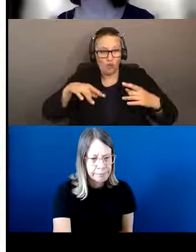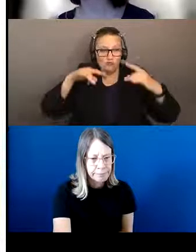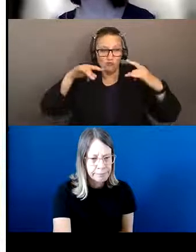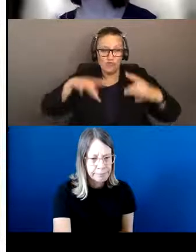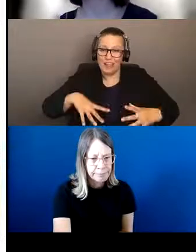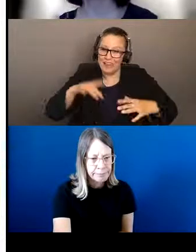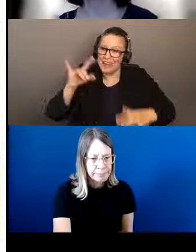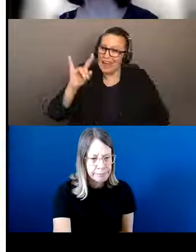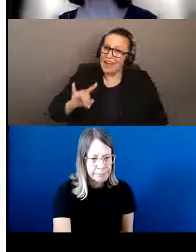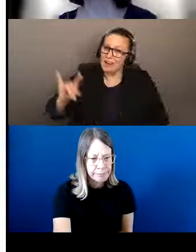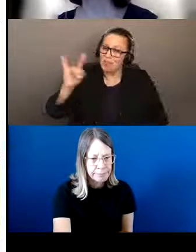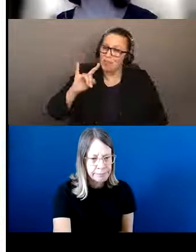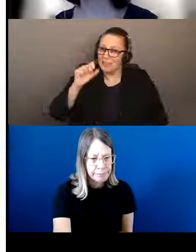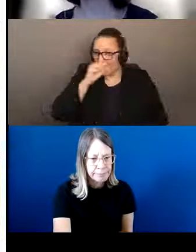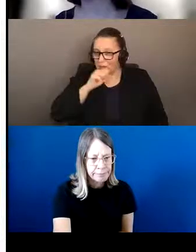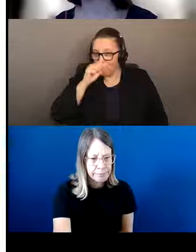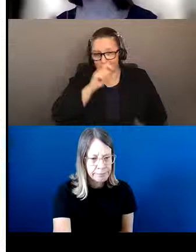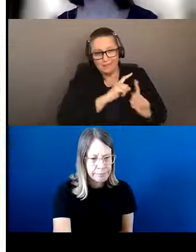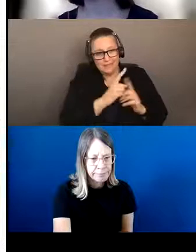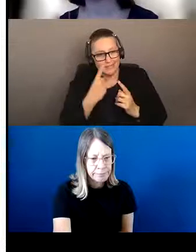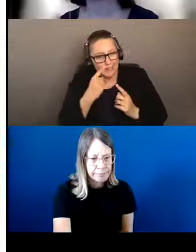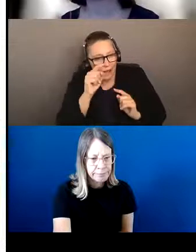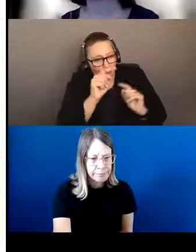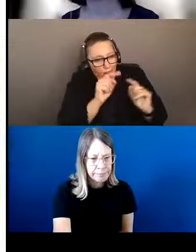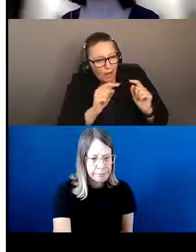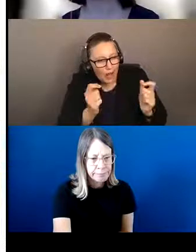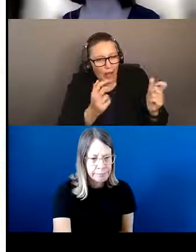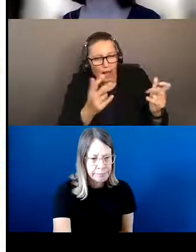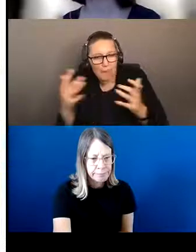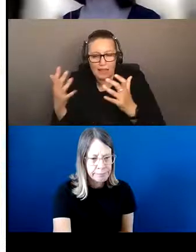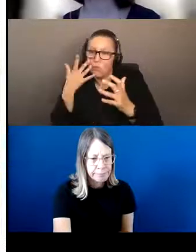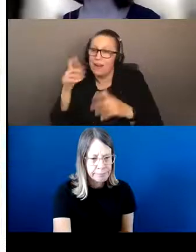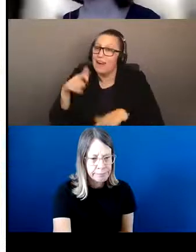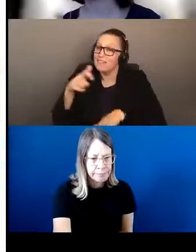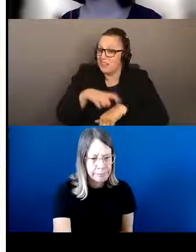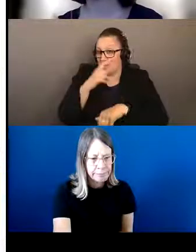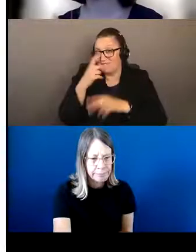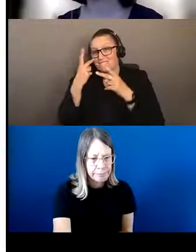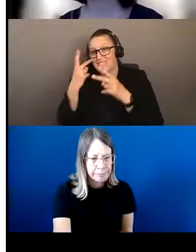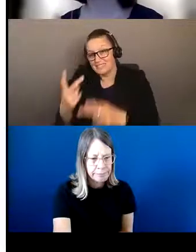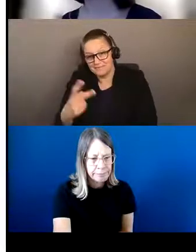animals. See if you can spot how many there are when you're next able to visit.